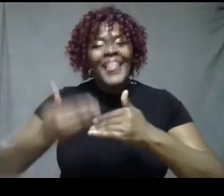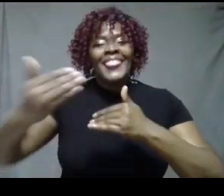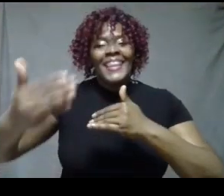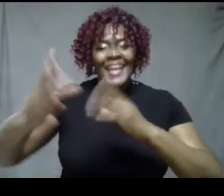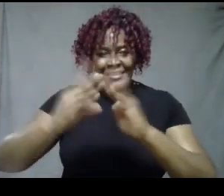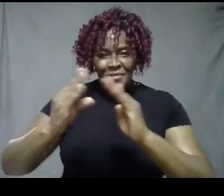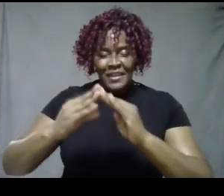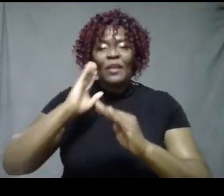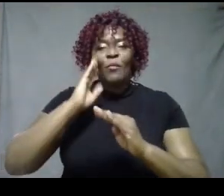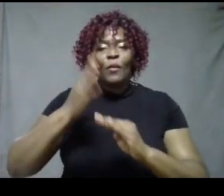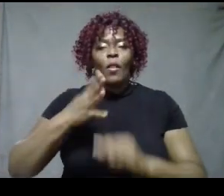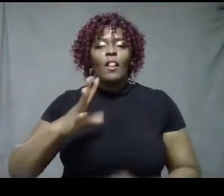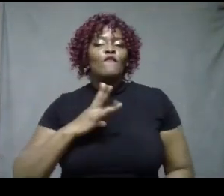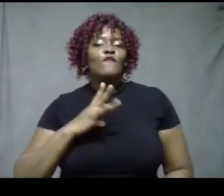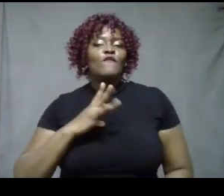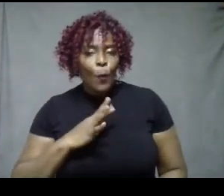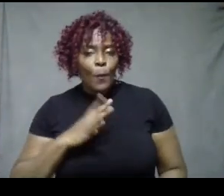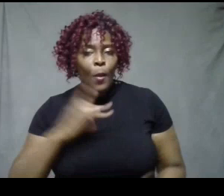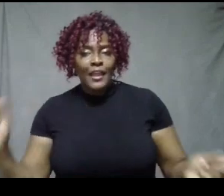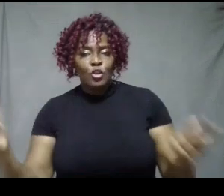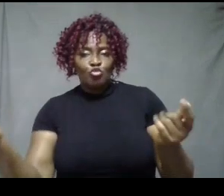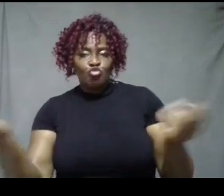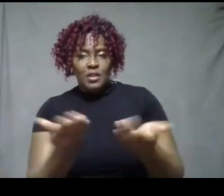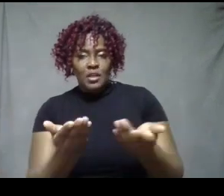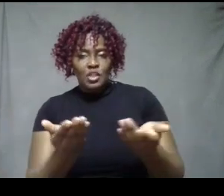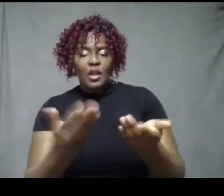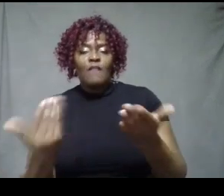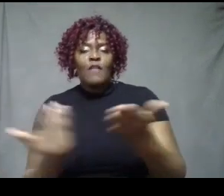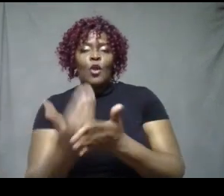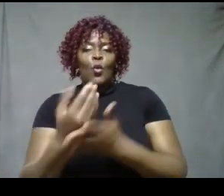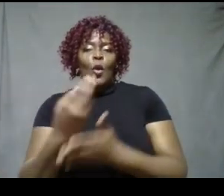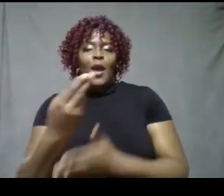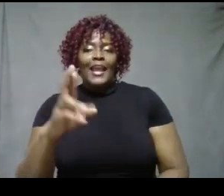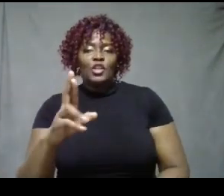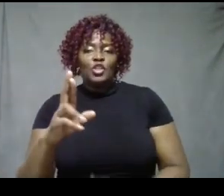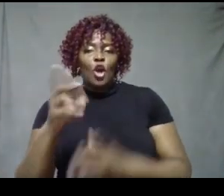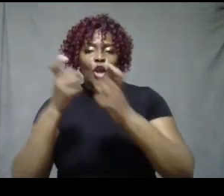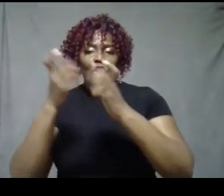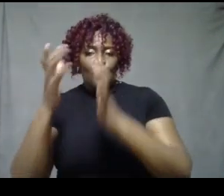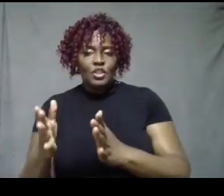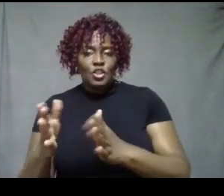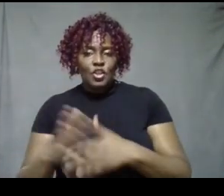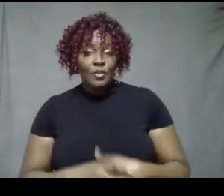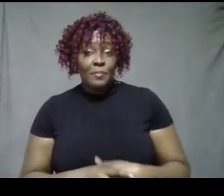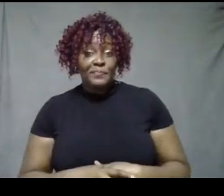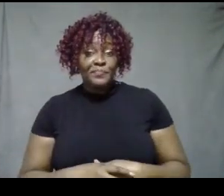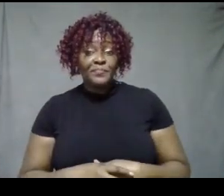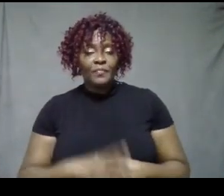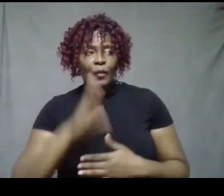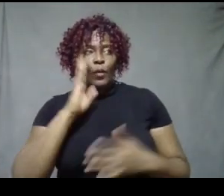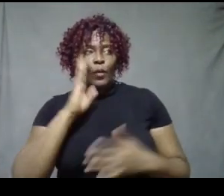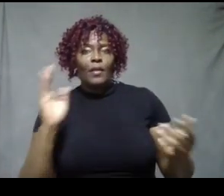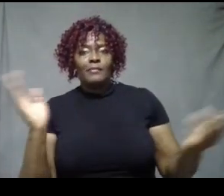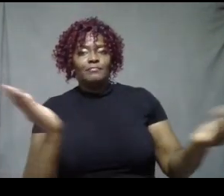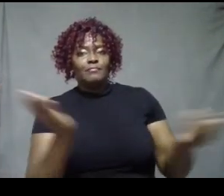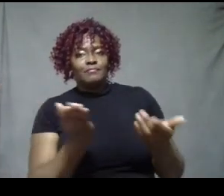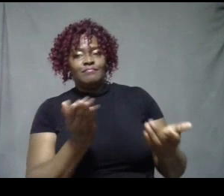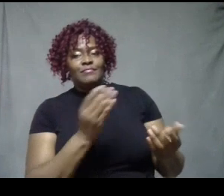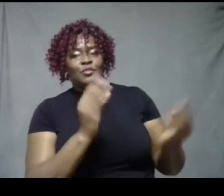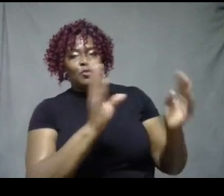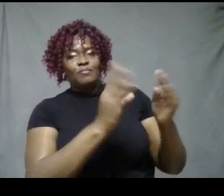a formal introduction of our new HR director to the public. But we'll do that next meeting when there are more